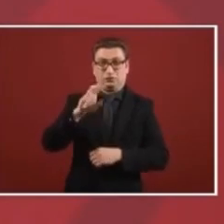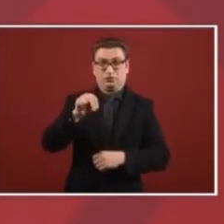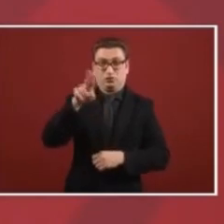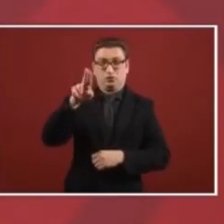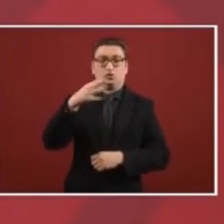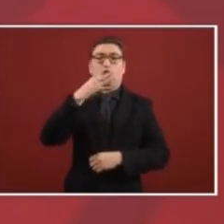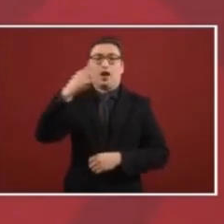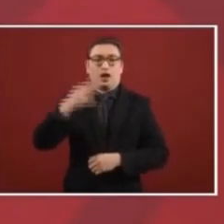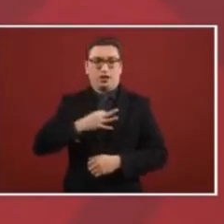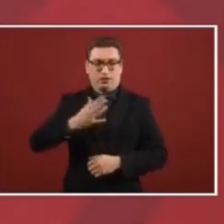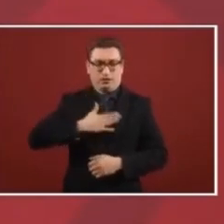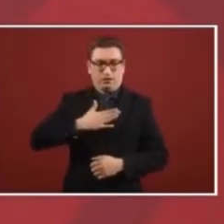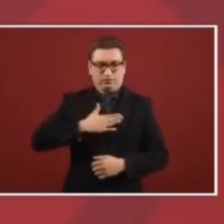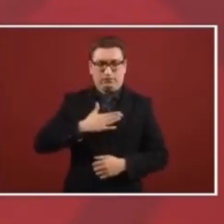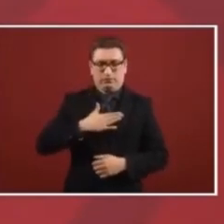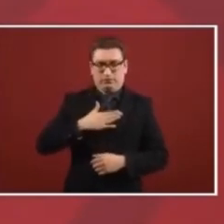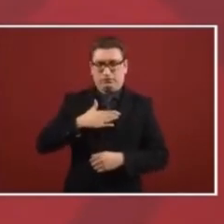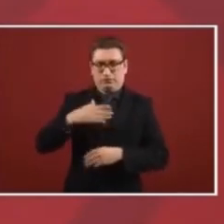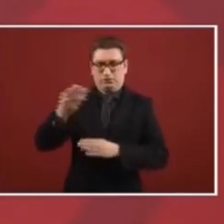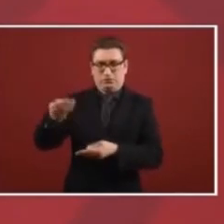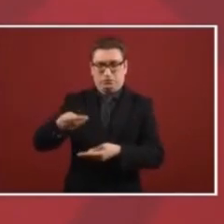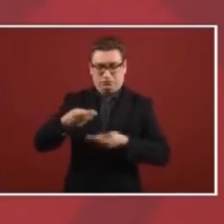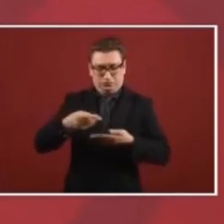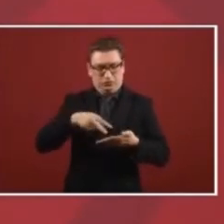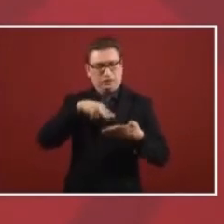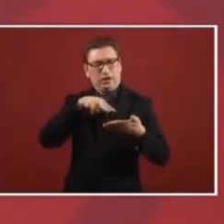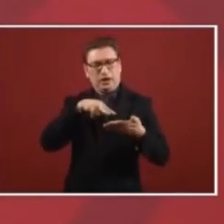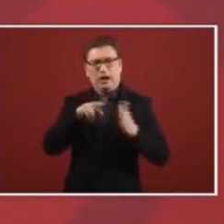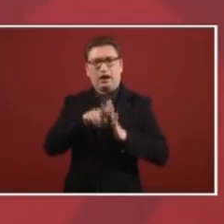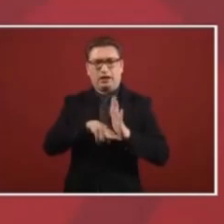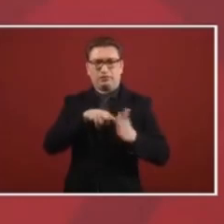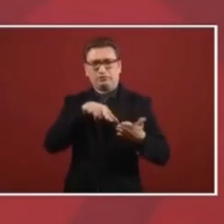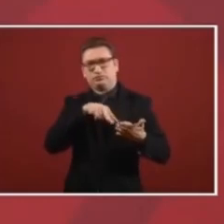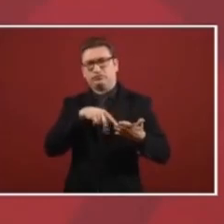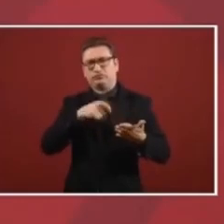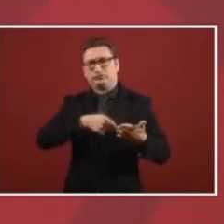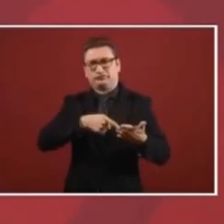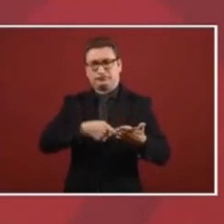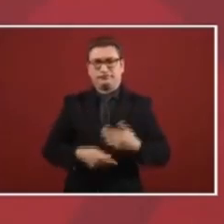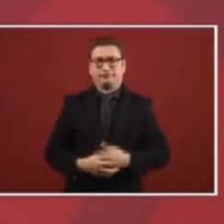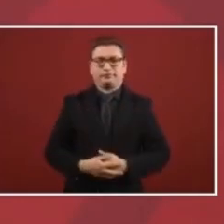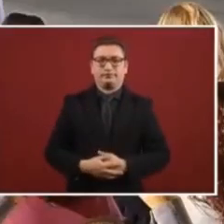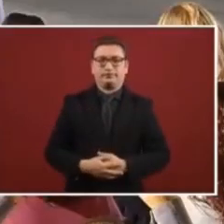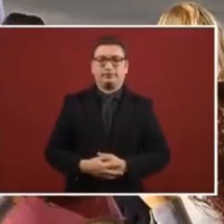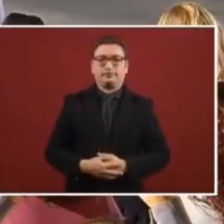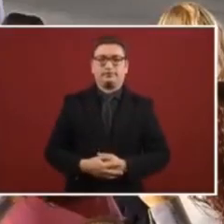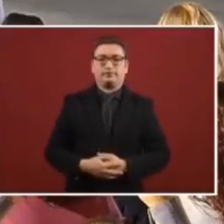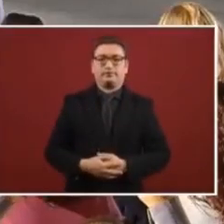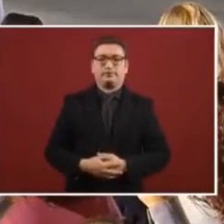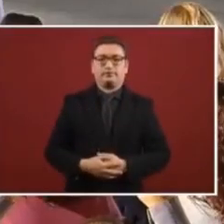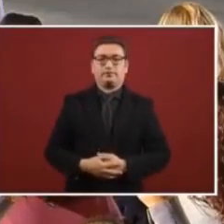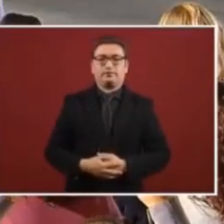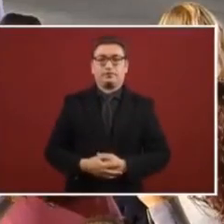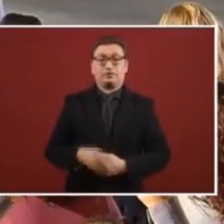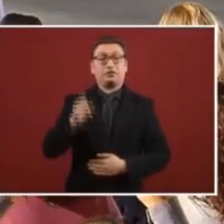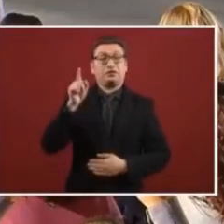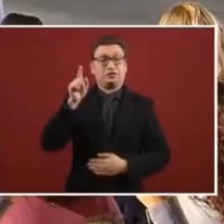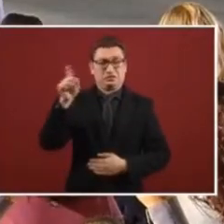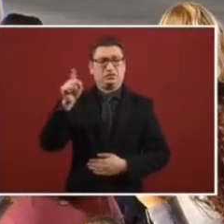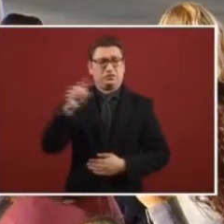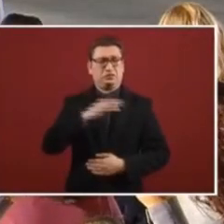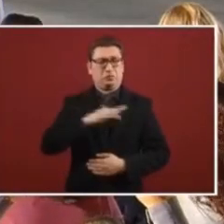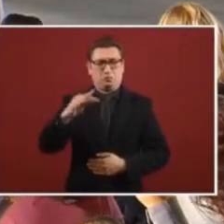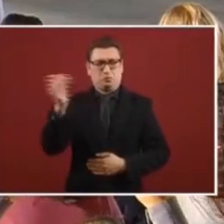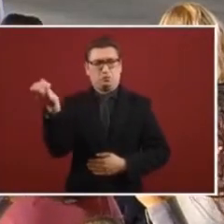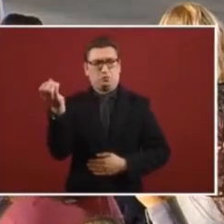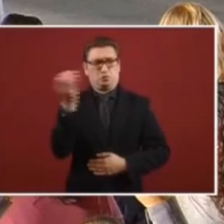informó, he informed me, me mandó and el fragmento. he sent me that piece of the video puede